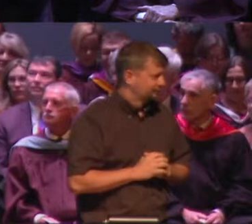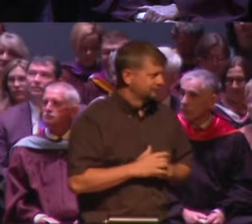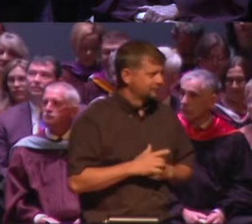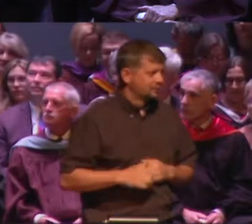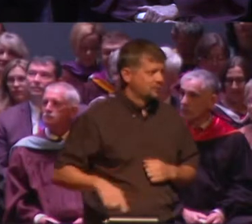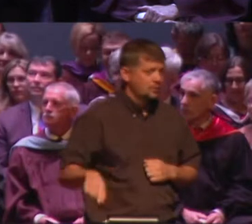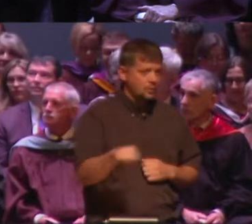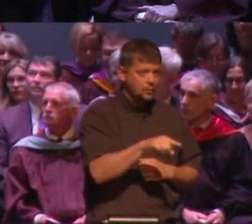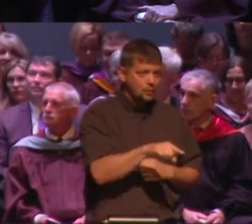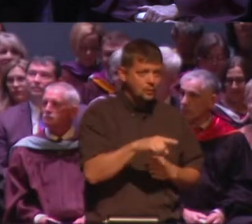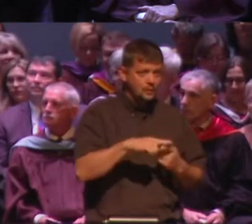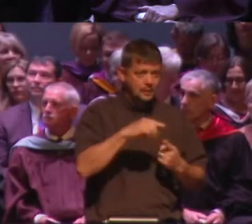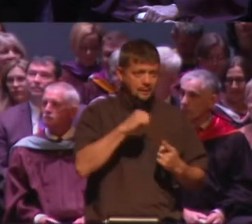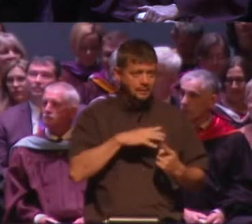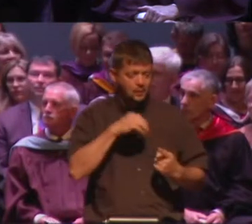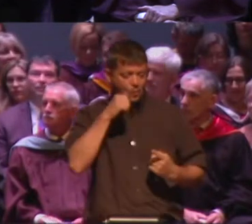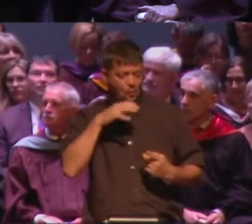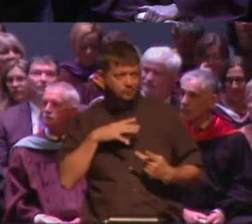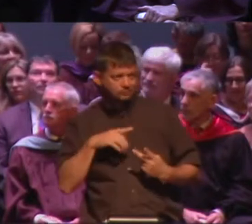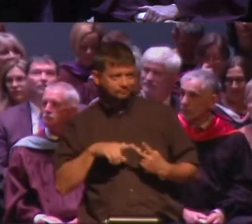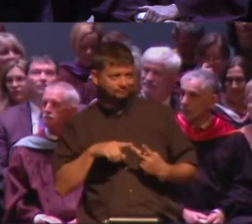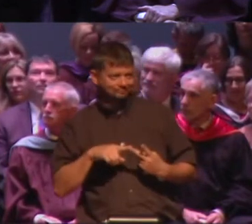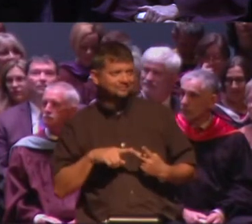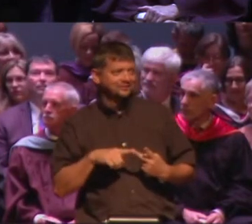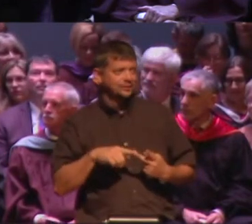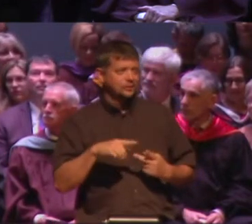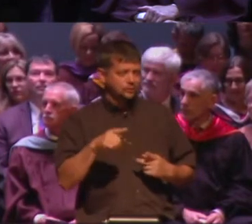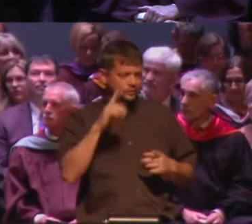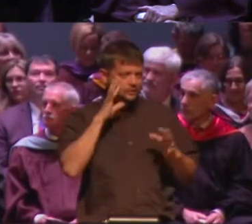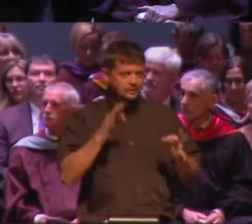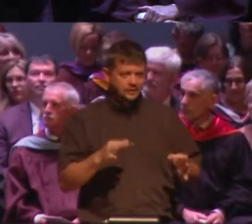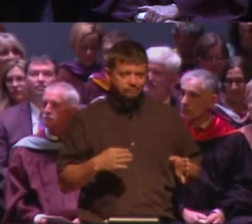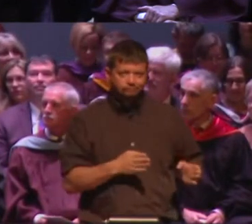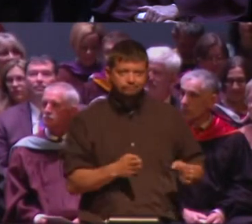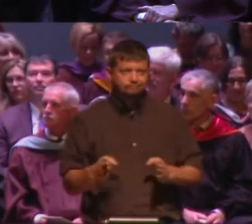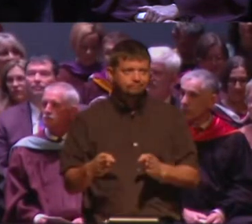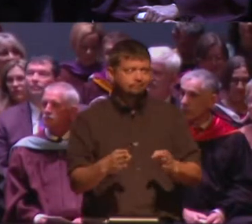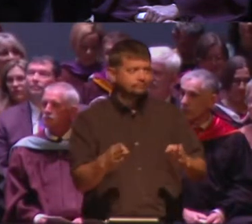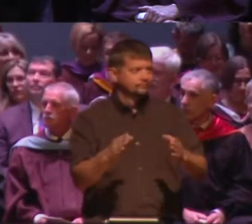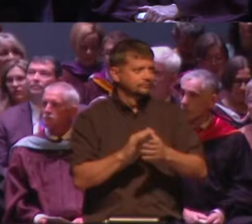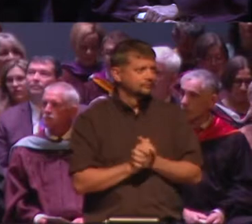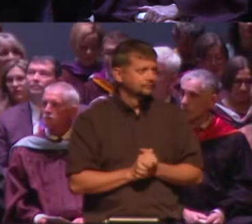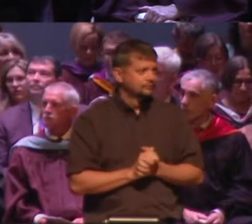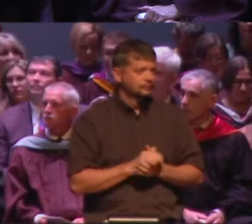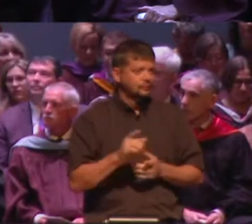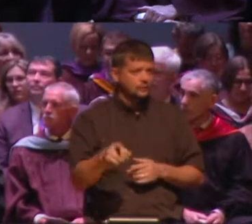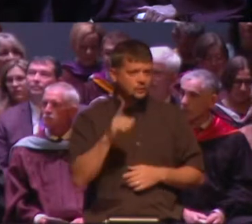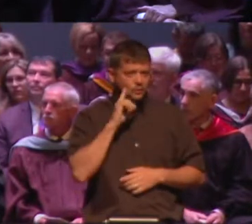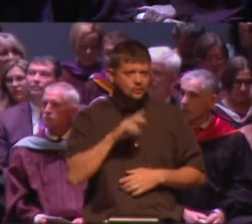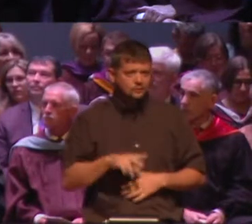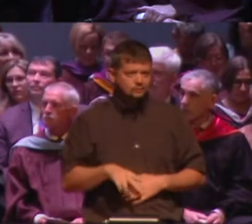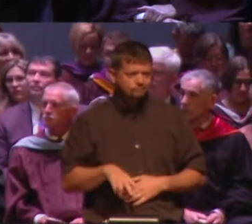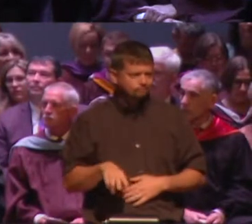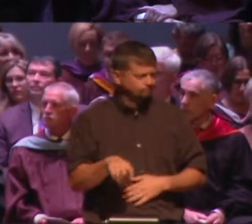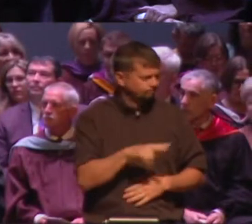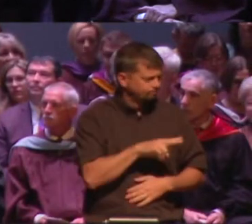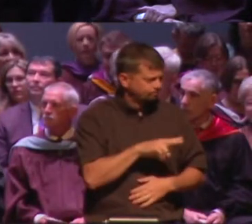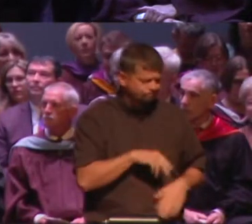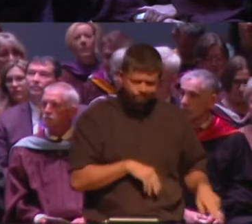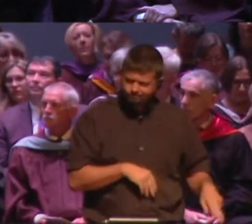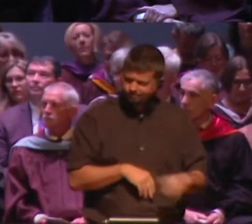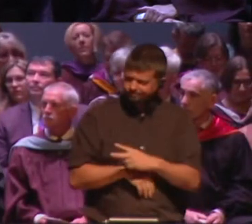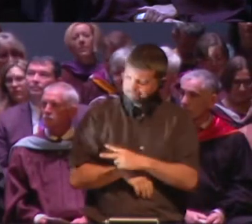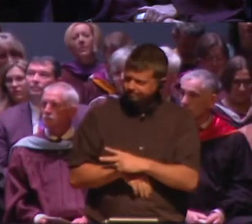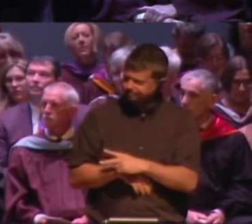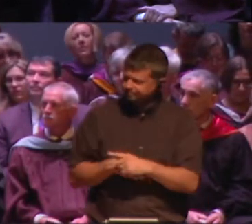the guy or the gal who'll decide where to go. You'll look up and down streets, look them